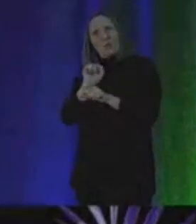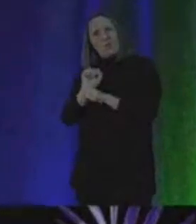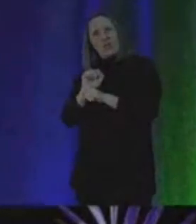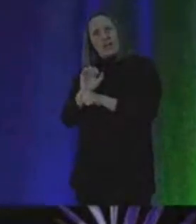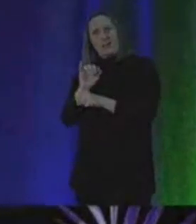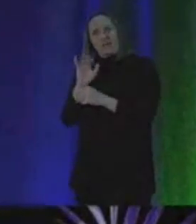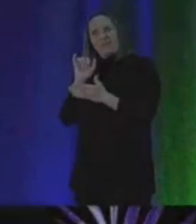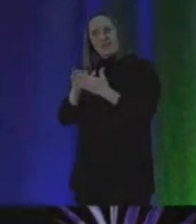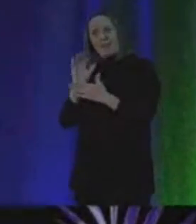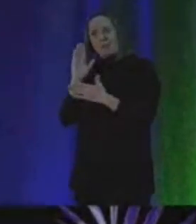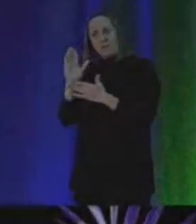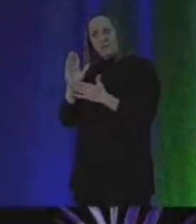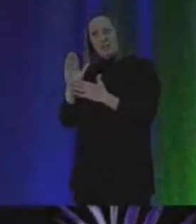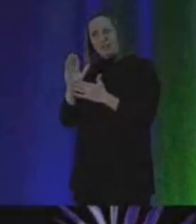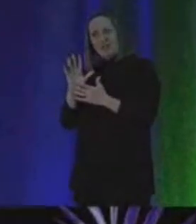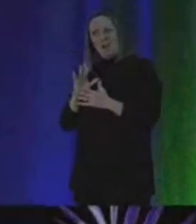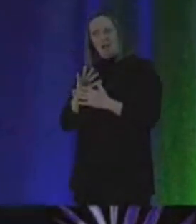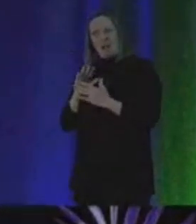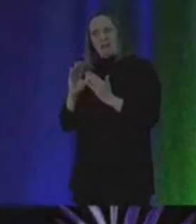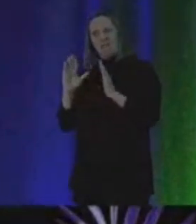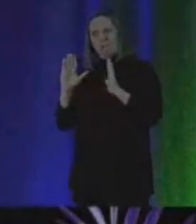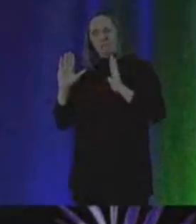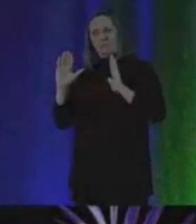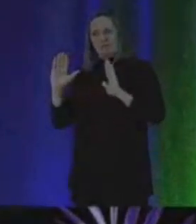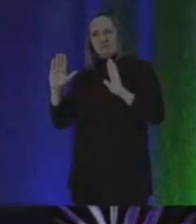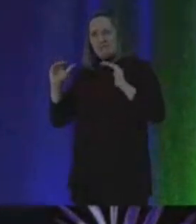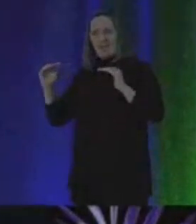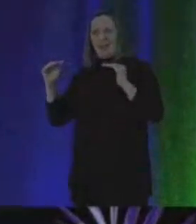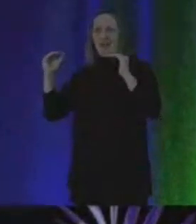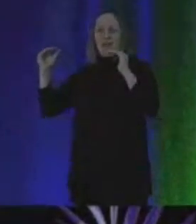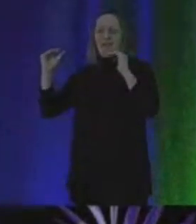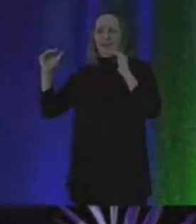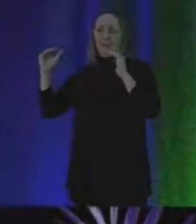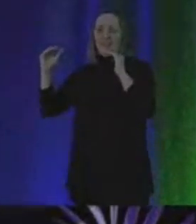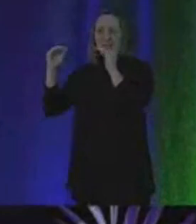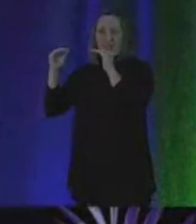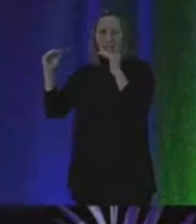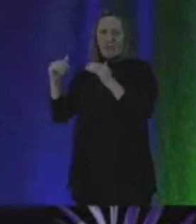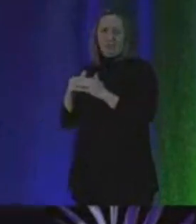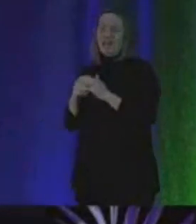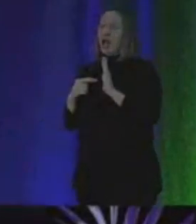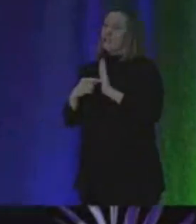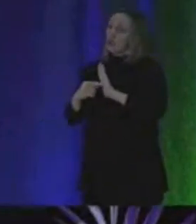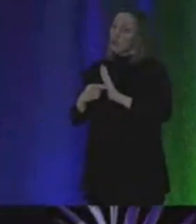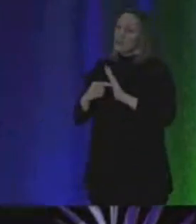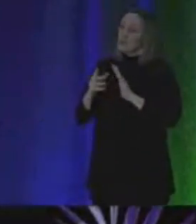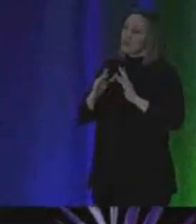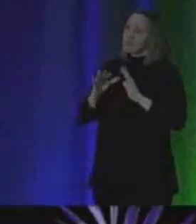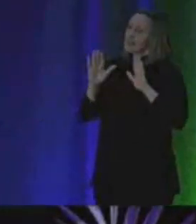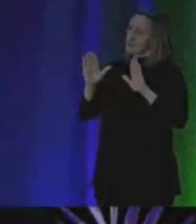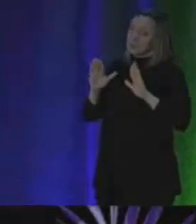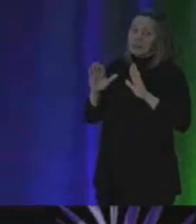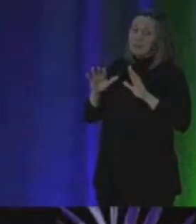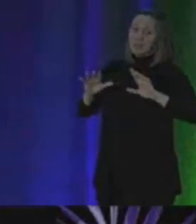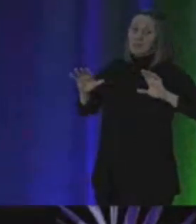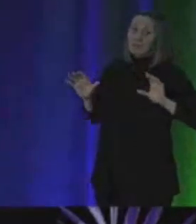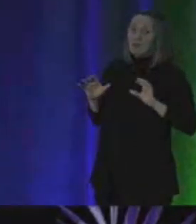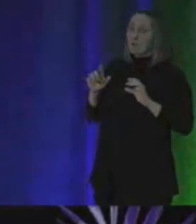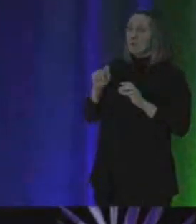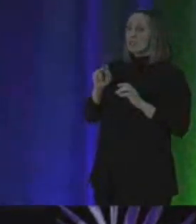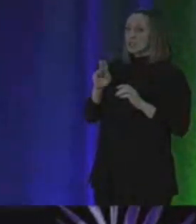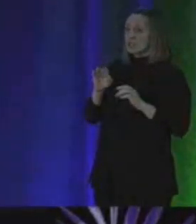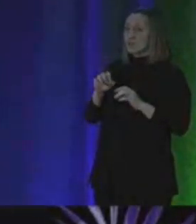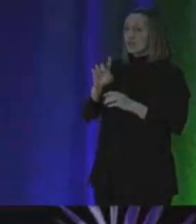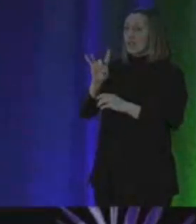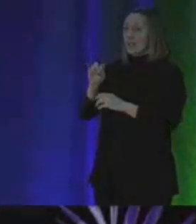that would need that level of performance? I'll show you. I'll show you what an incredibly performance-tuned 808 in the browser